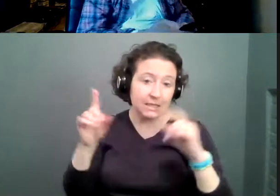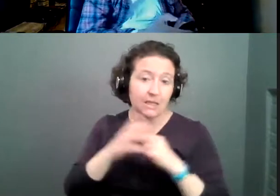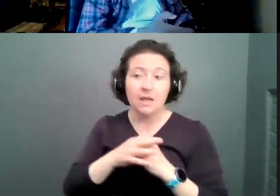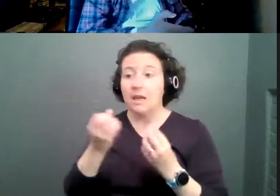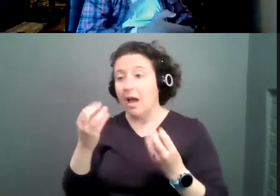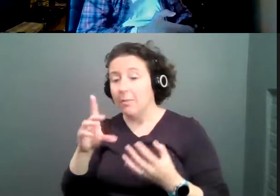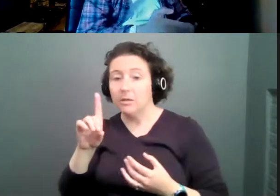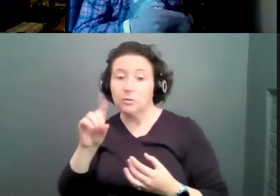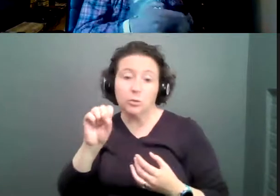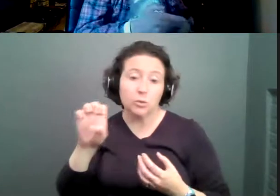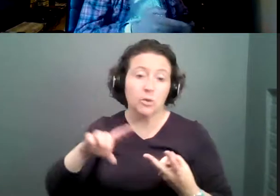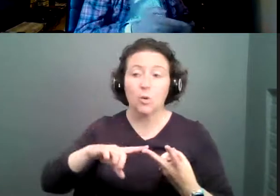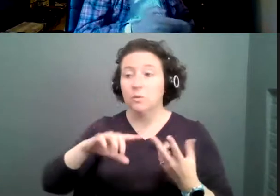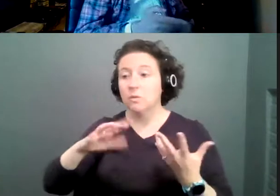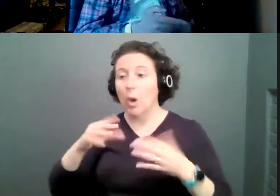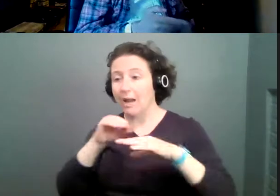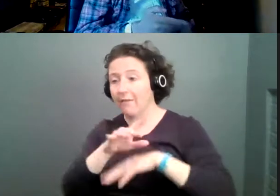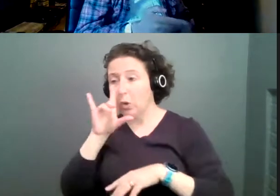dosing, and side effects.